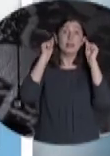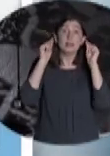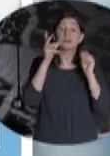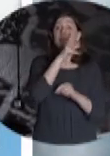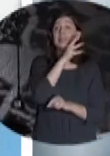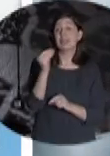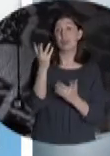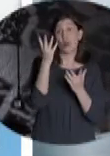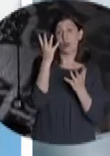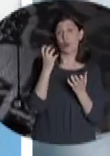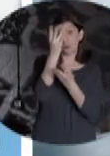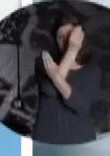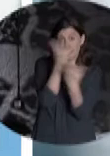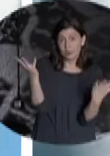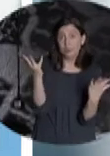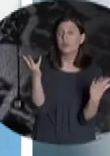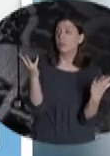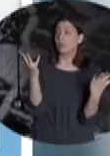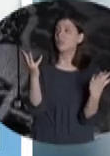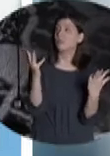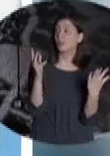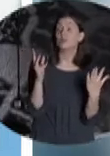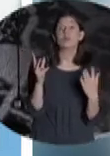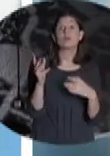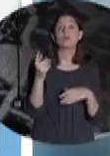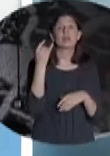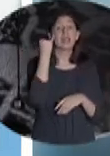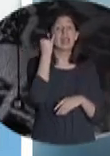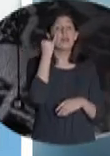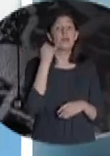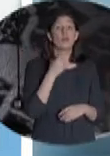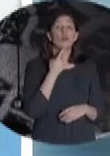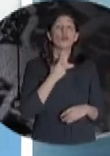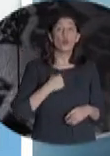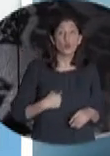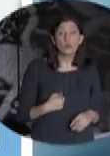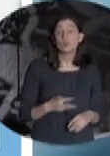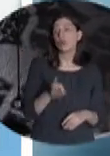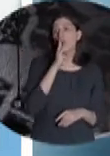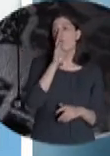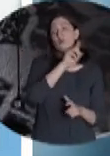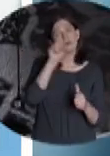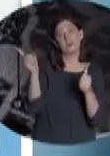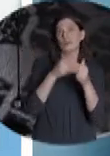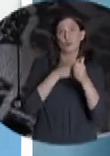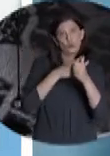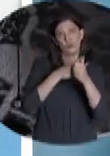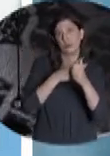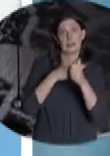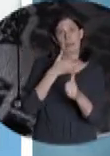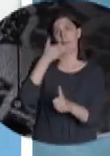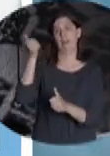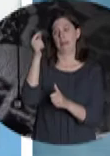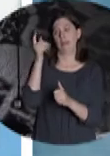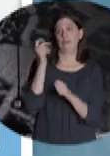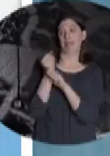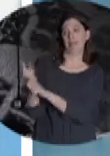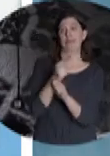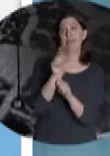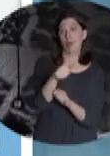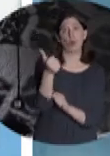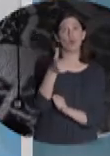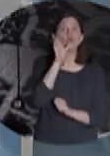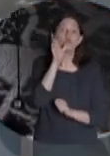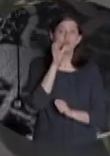health thing, is water first for thirst. Yes. When you're thirsty and you're outside, water is the number one thing you should drink above anything else.